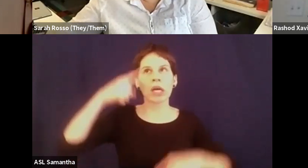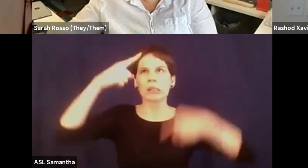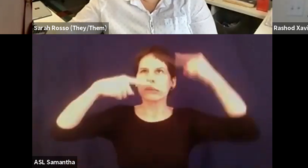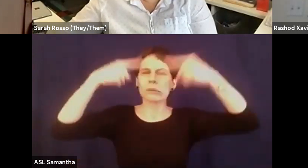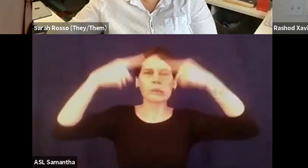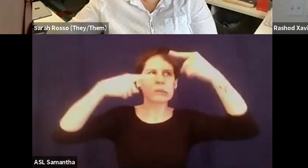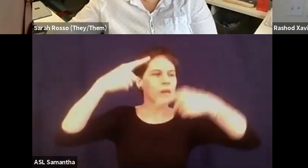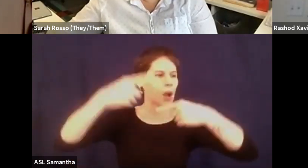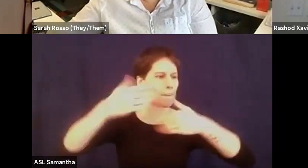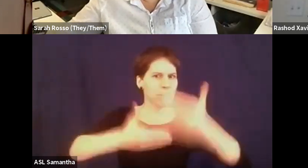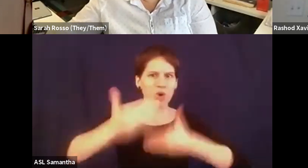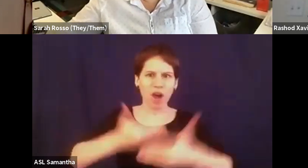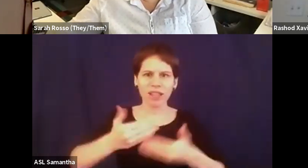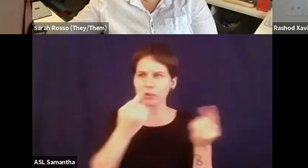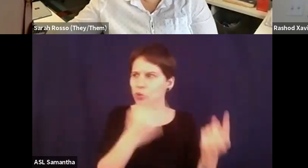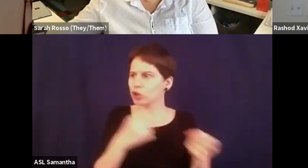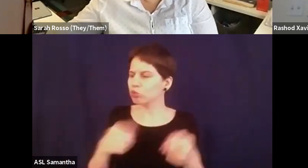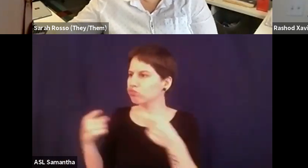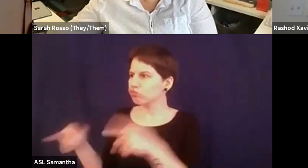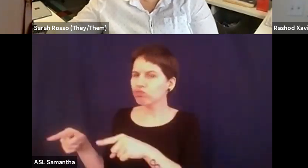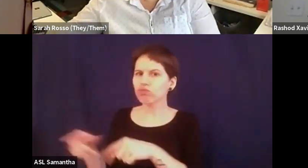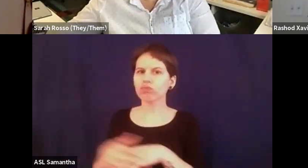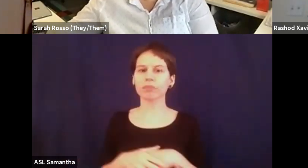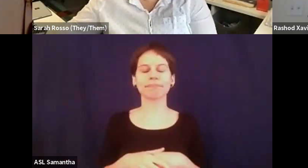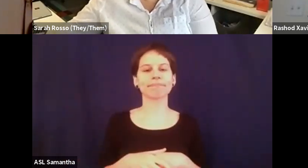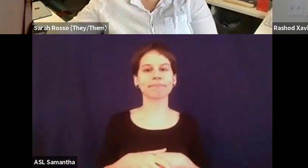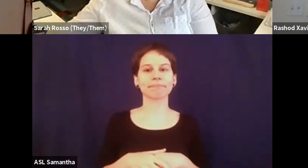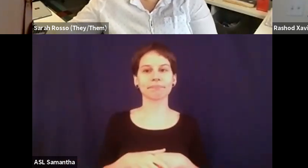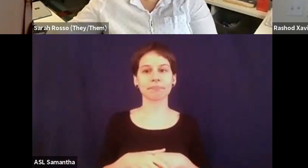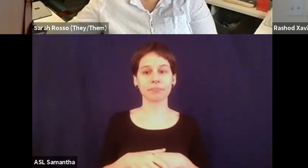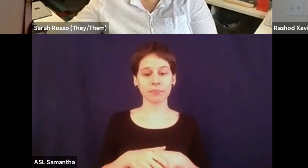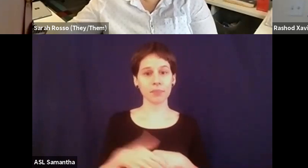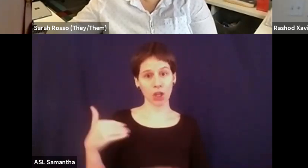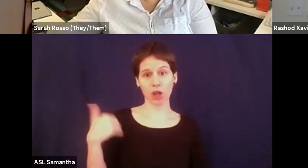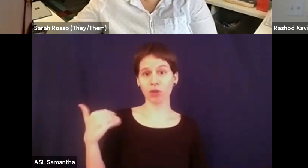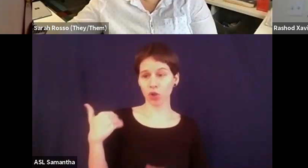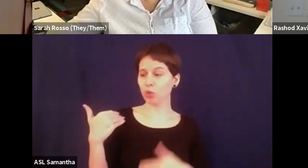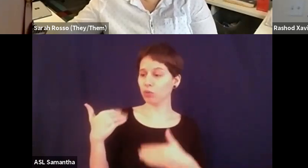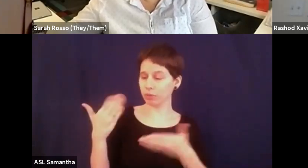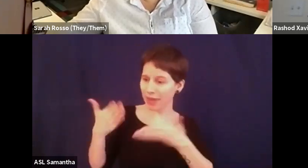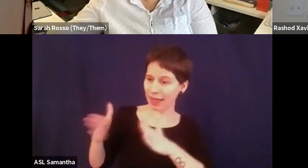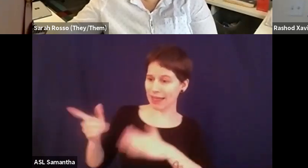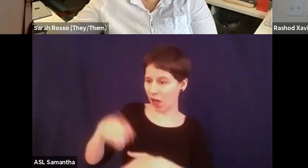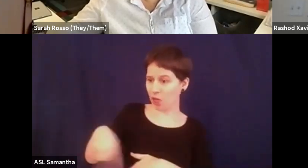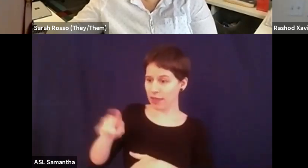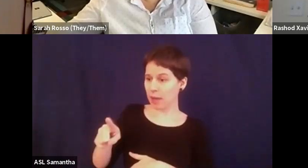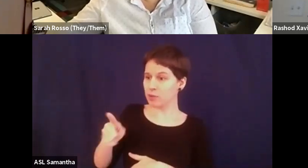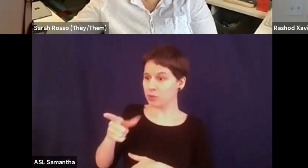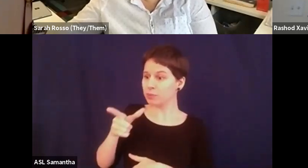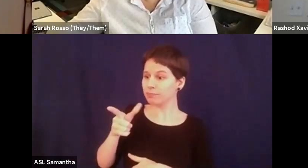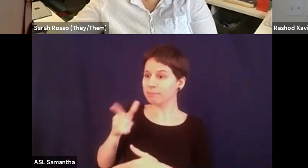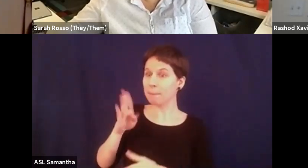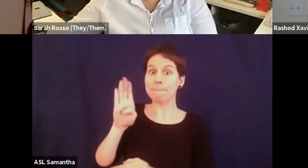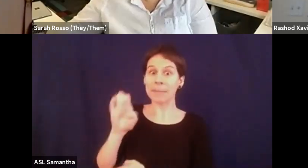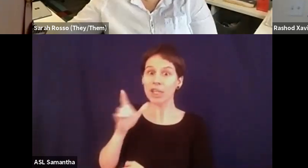on. And, you know, and in that we give youth space to be who they are without judgment.